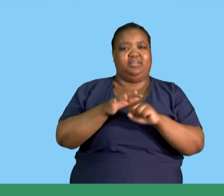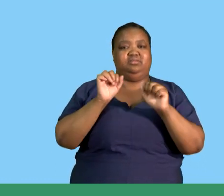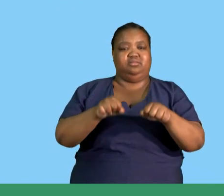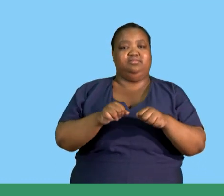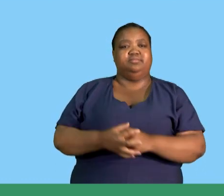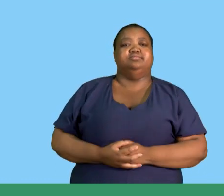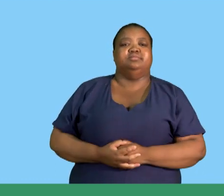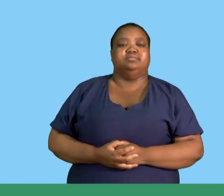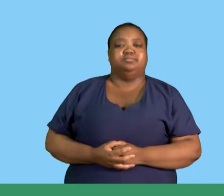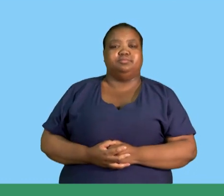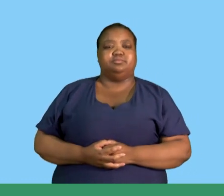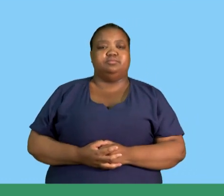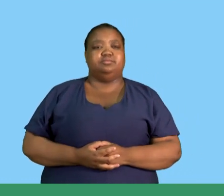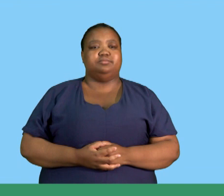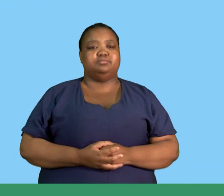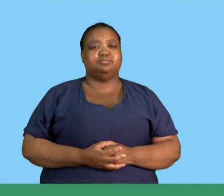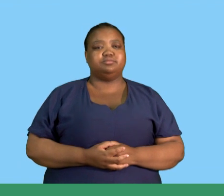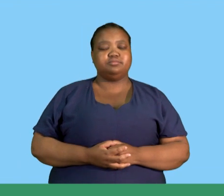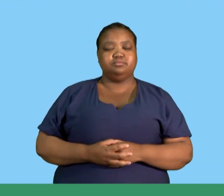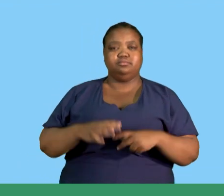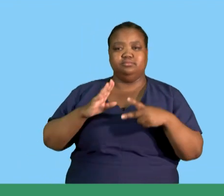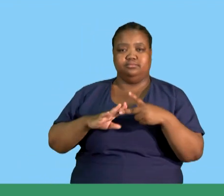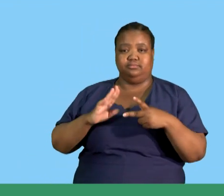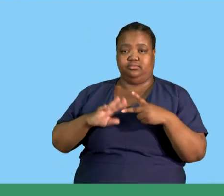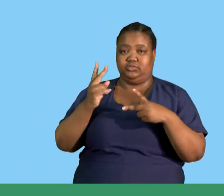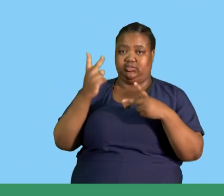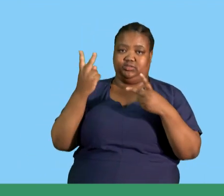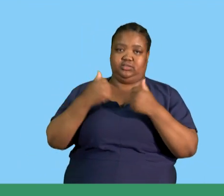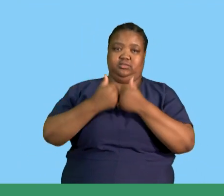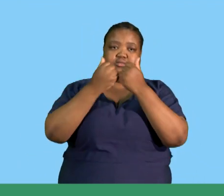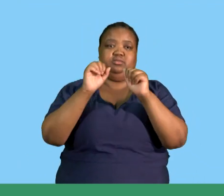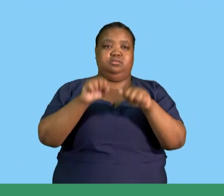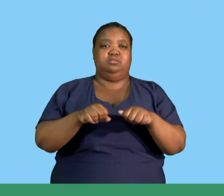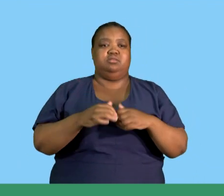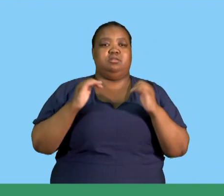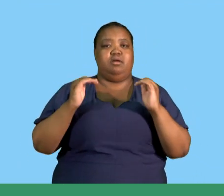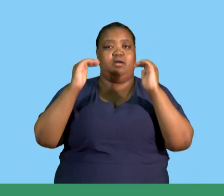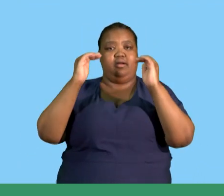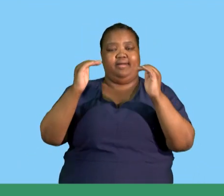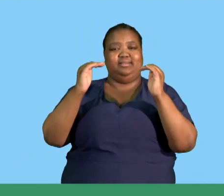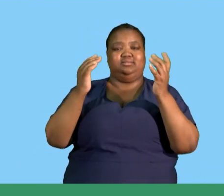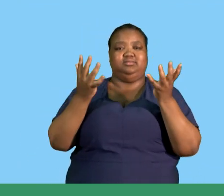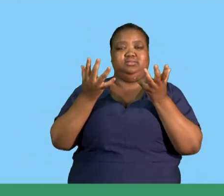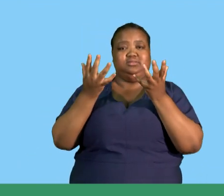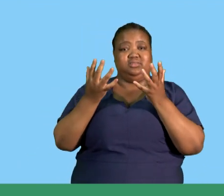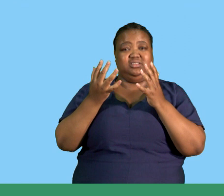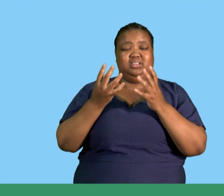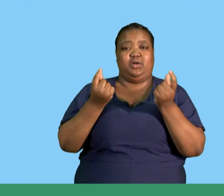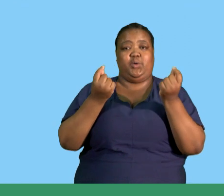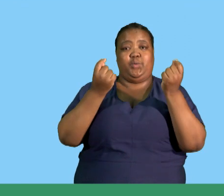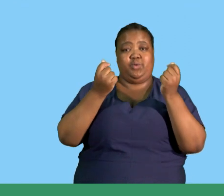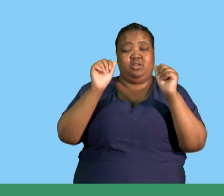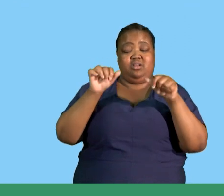the business operations of ZC. So this is the second challenge. High costs in obtaining